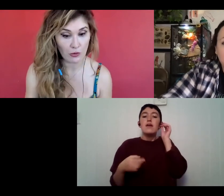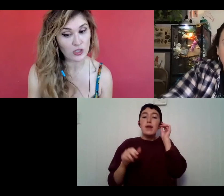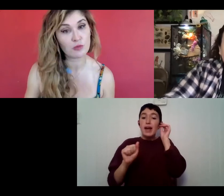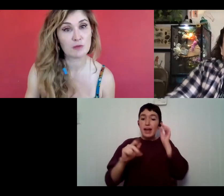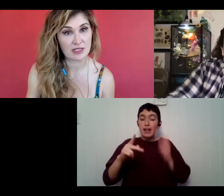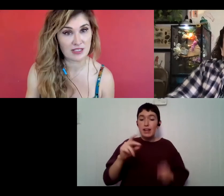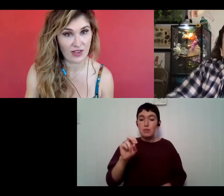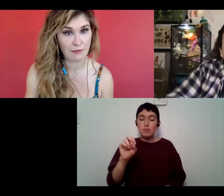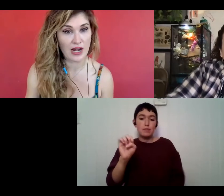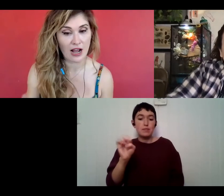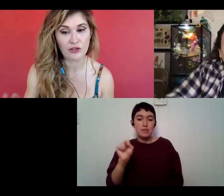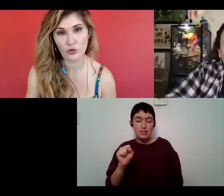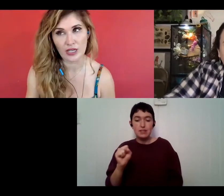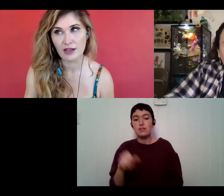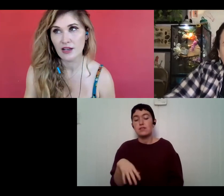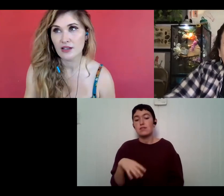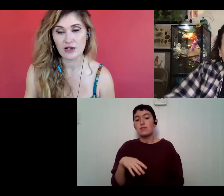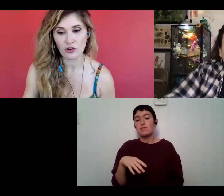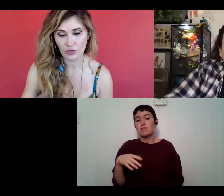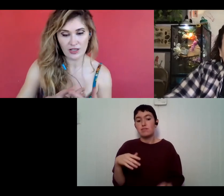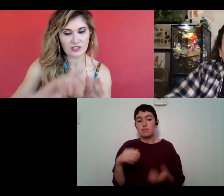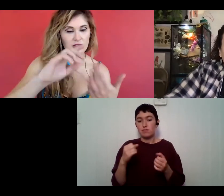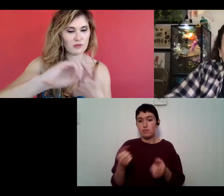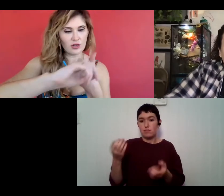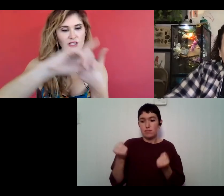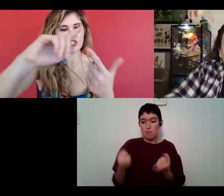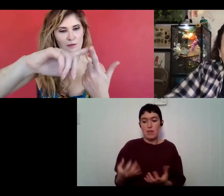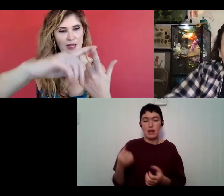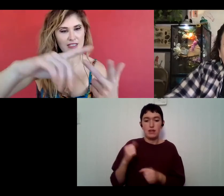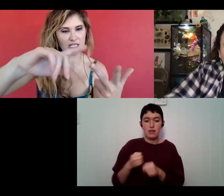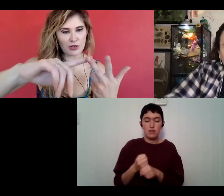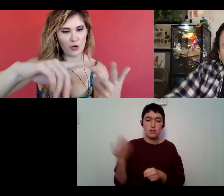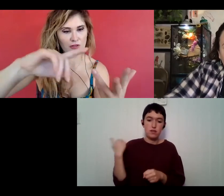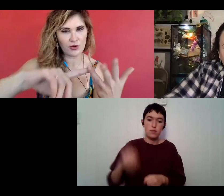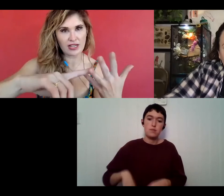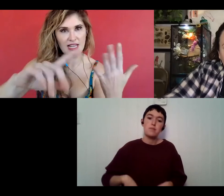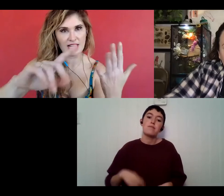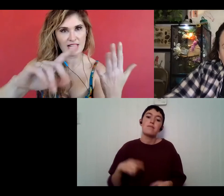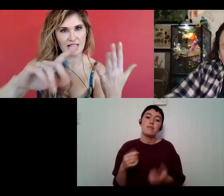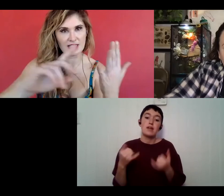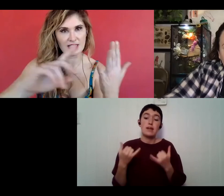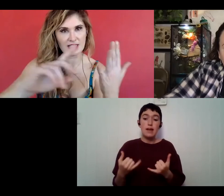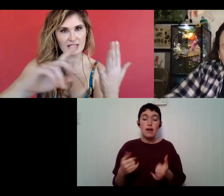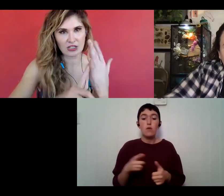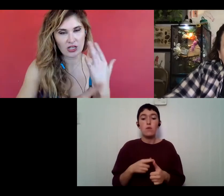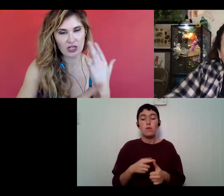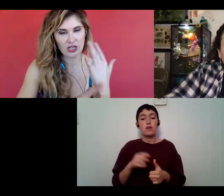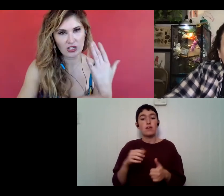ago. There were multiple species of ape. Right now, there's only, gorillas, chimpanzees, bonobos, orangutans.